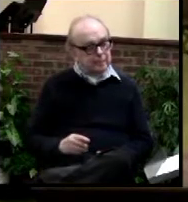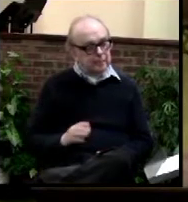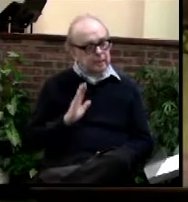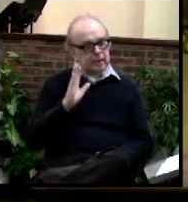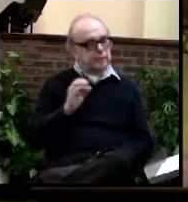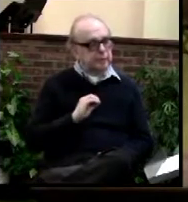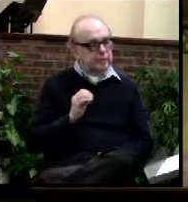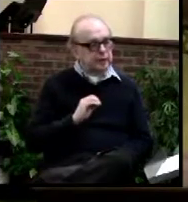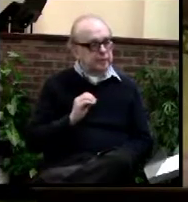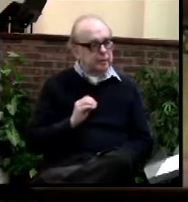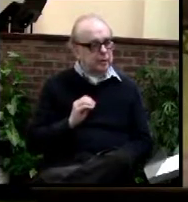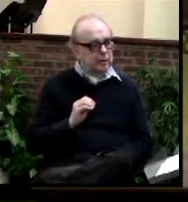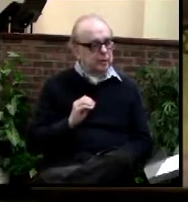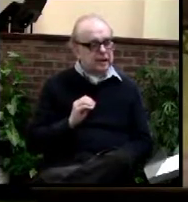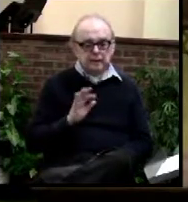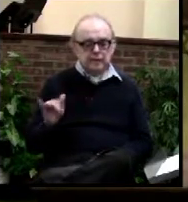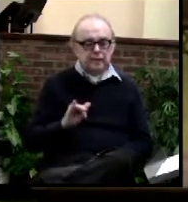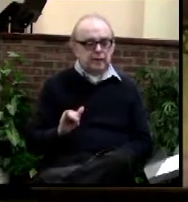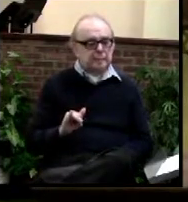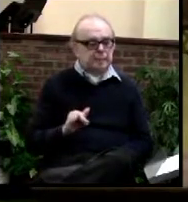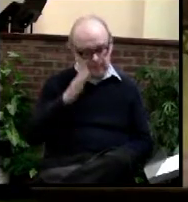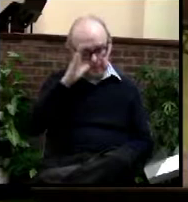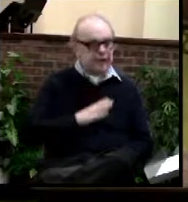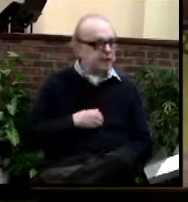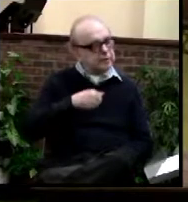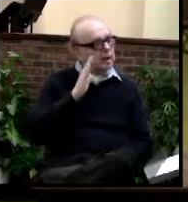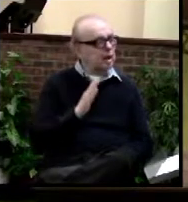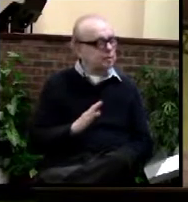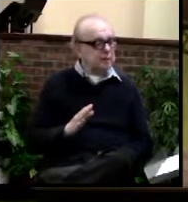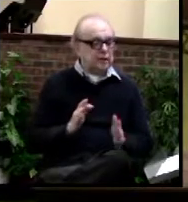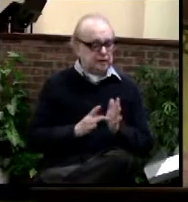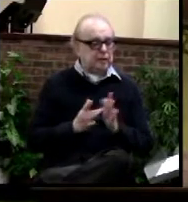possessions were his God. And Jesus knew this.